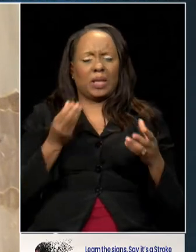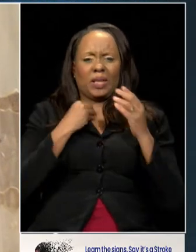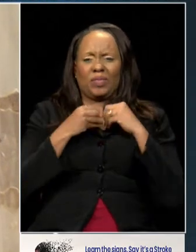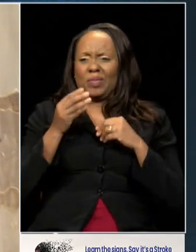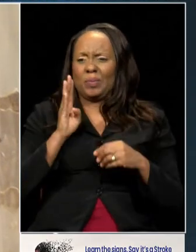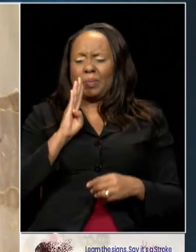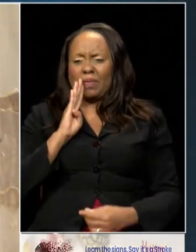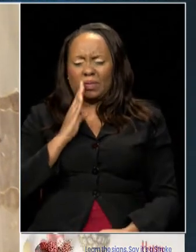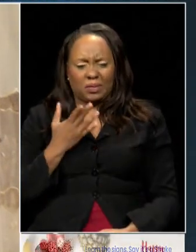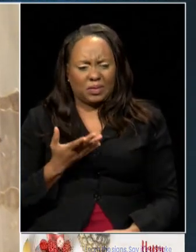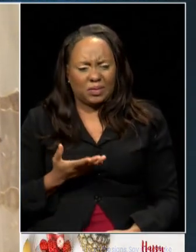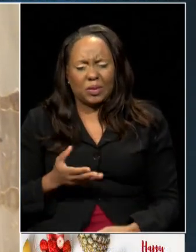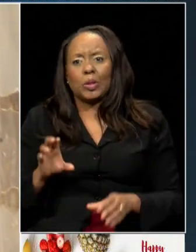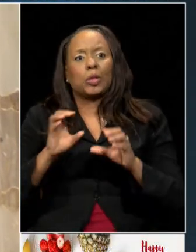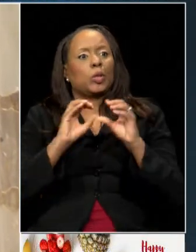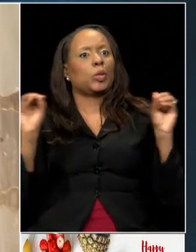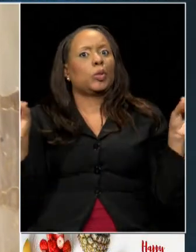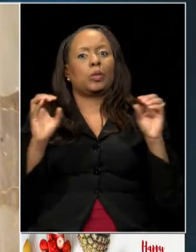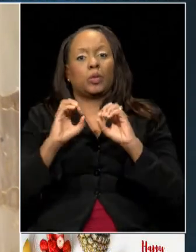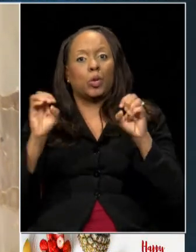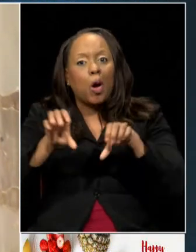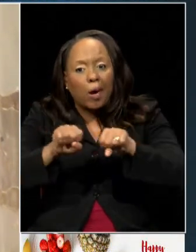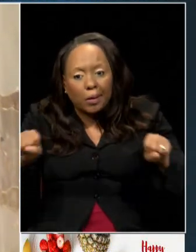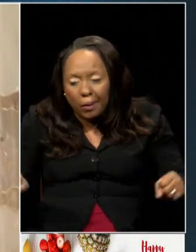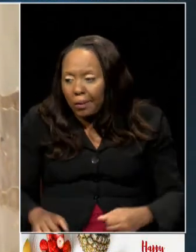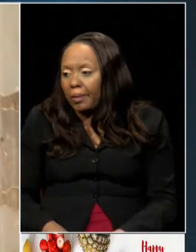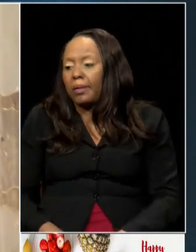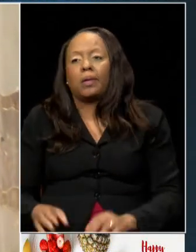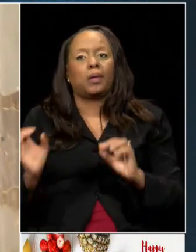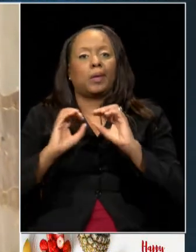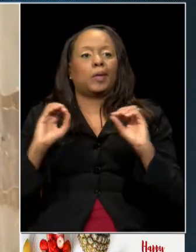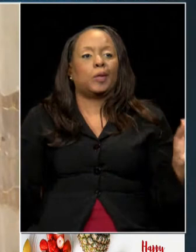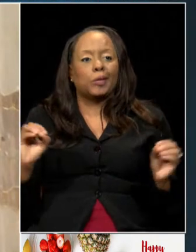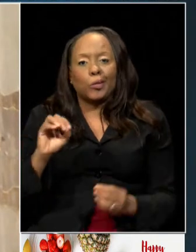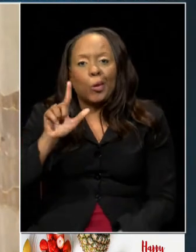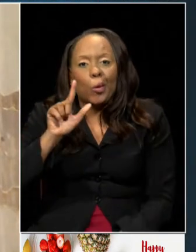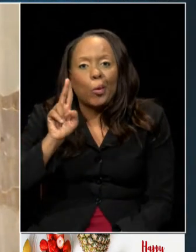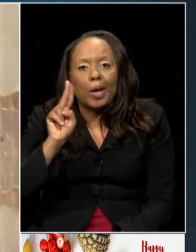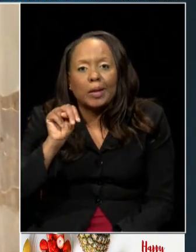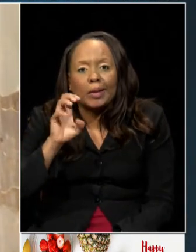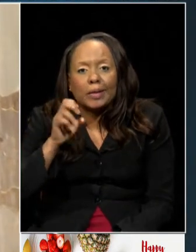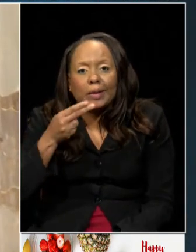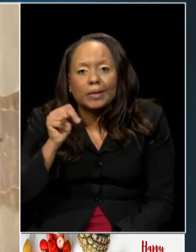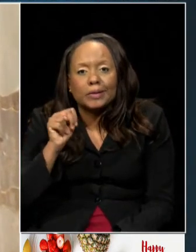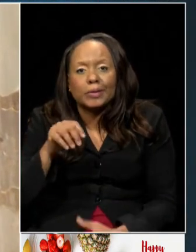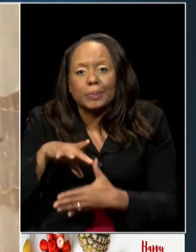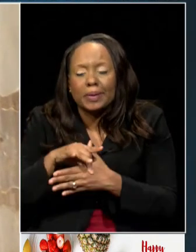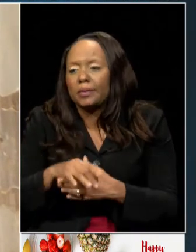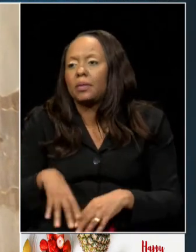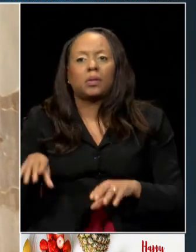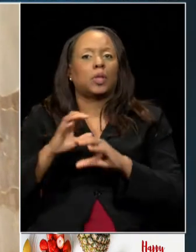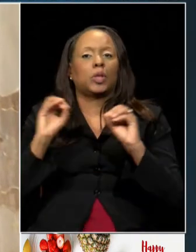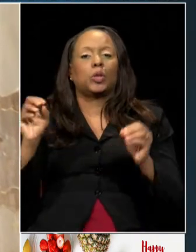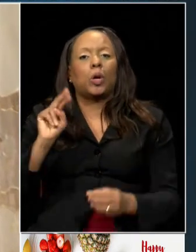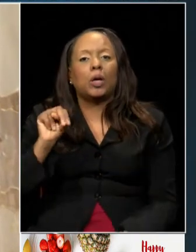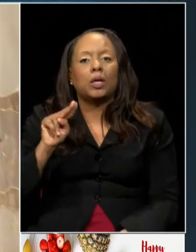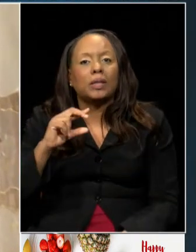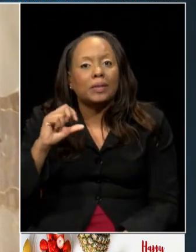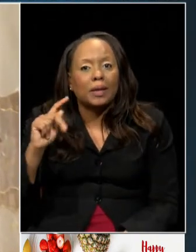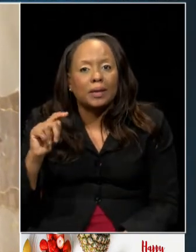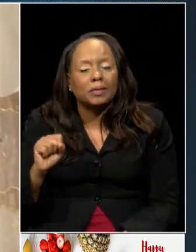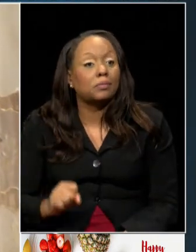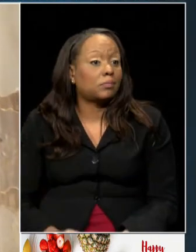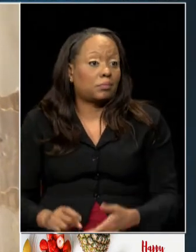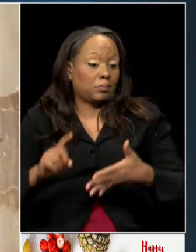I eat? I'm not eating hot dog. I'm not eating lunch of meat. You're telling me to stop nuggets. So what do I eat? There's egg.